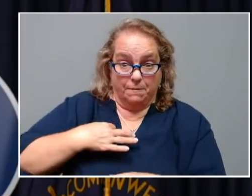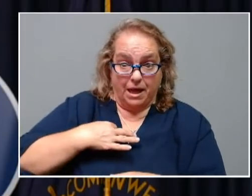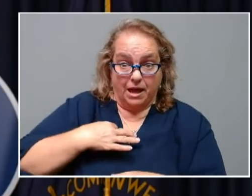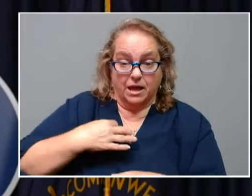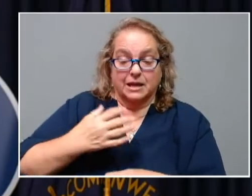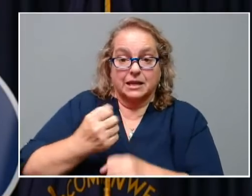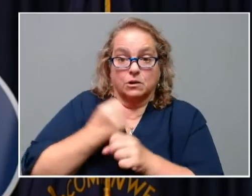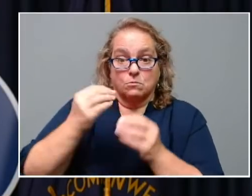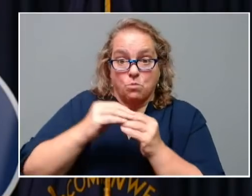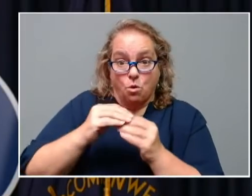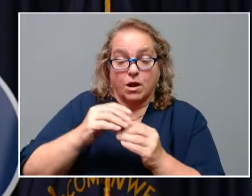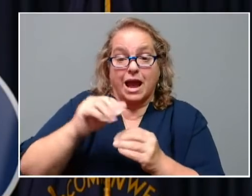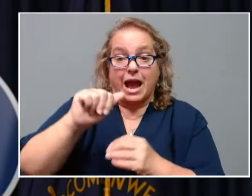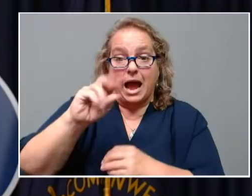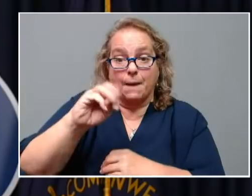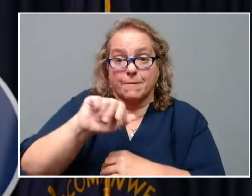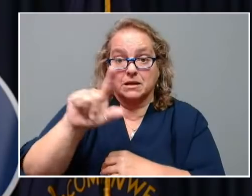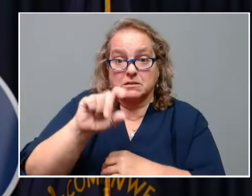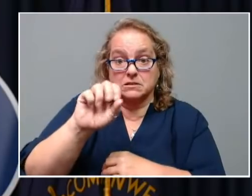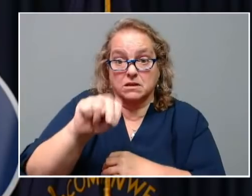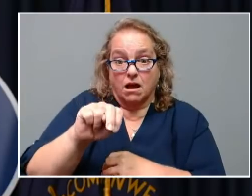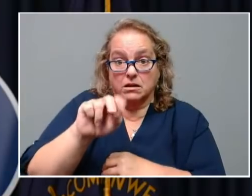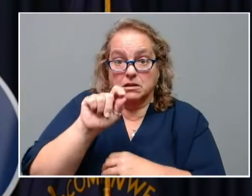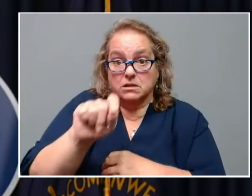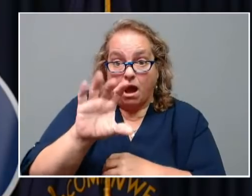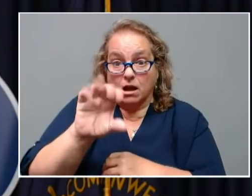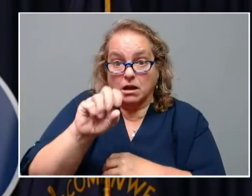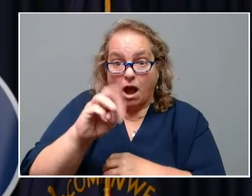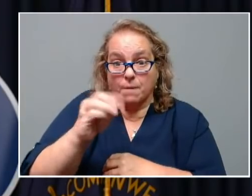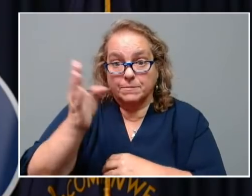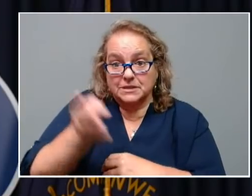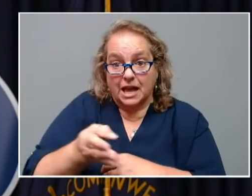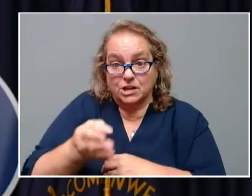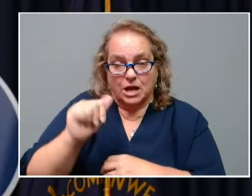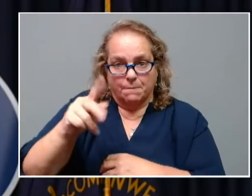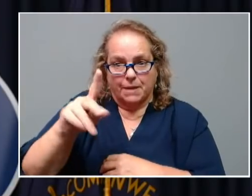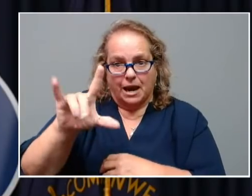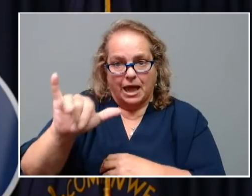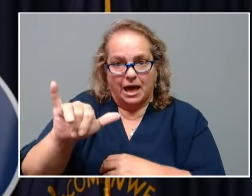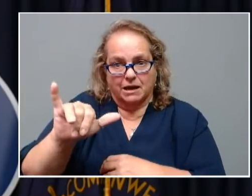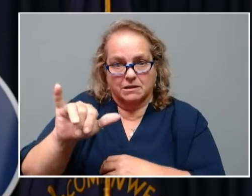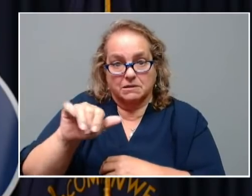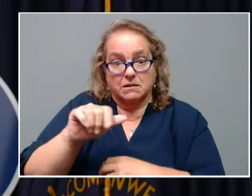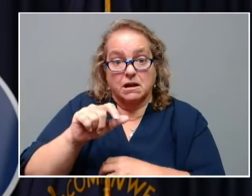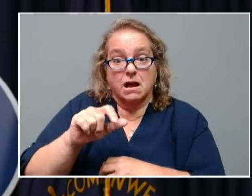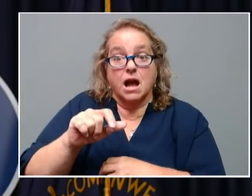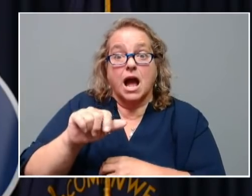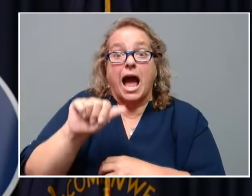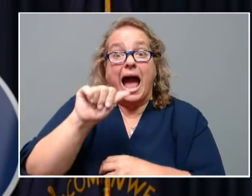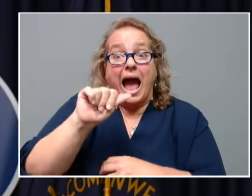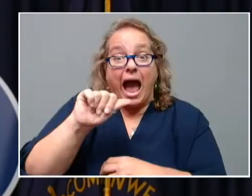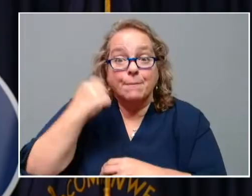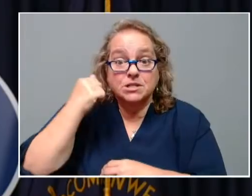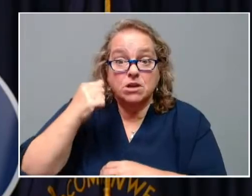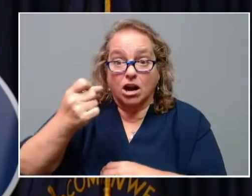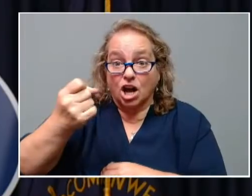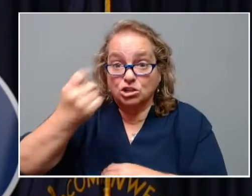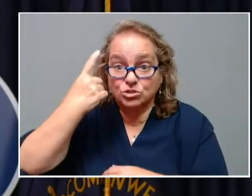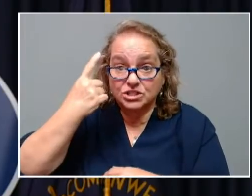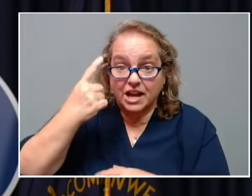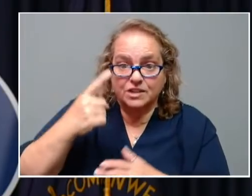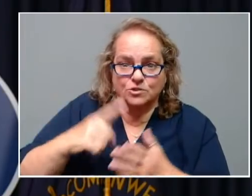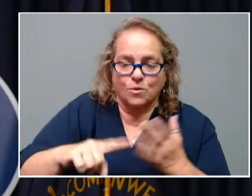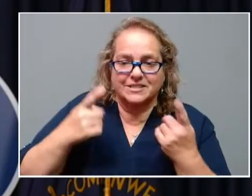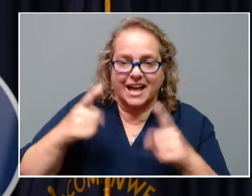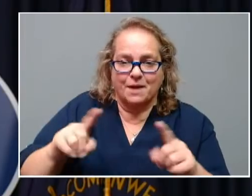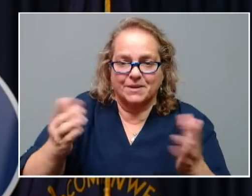amazon.com/apply. Amazon sees exactly what we're doing here in Kentucky. Huge numbers of hiring. You look at this, you look